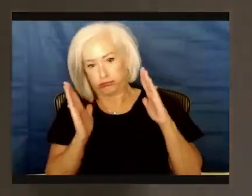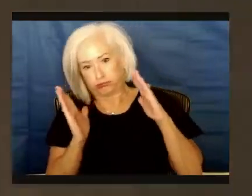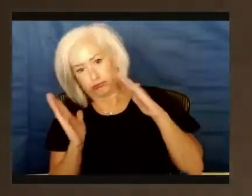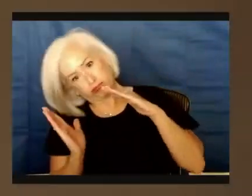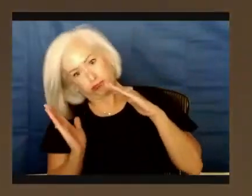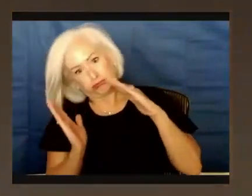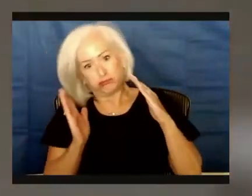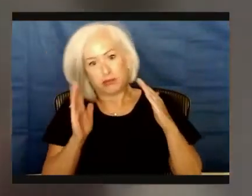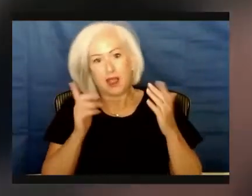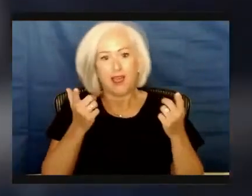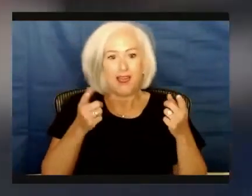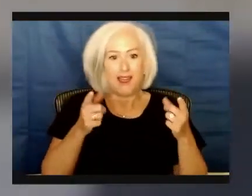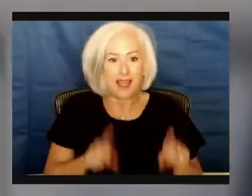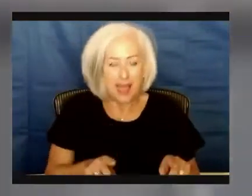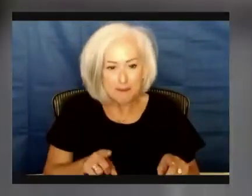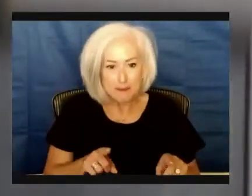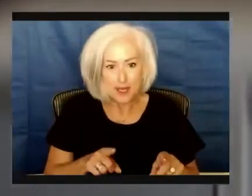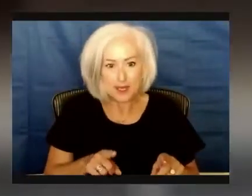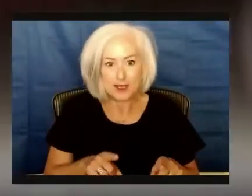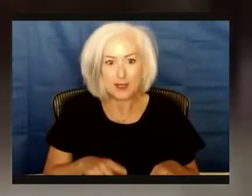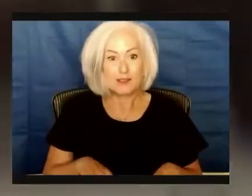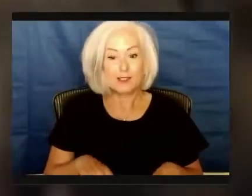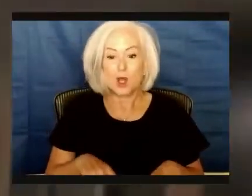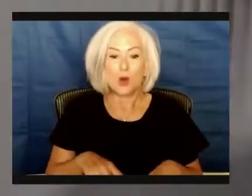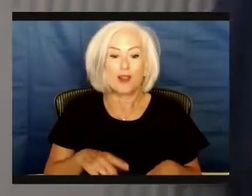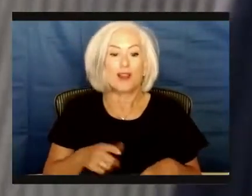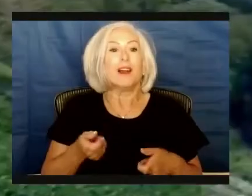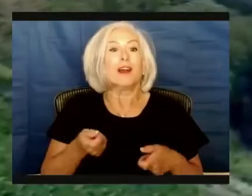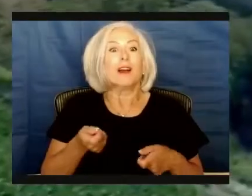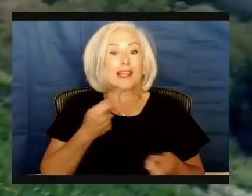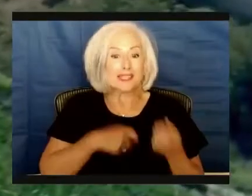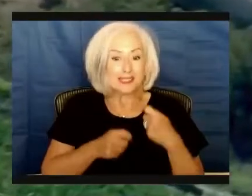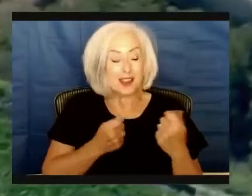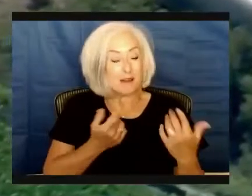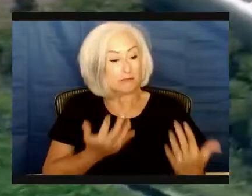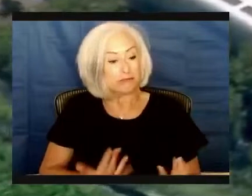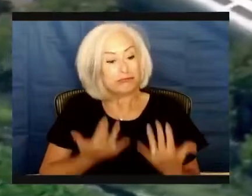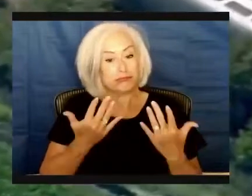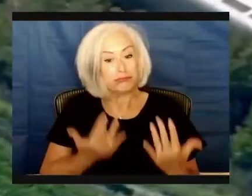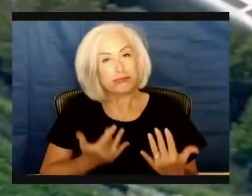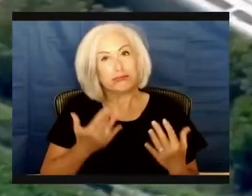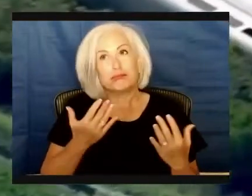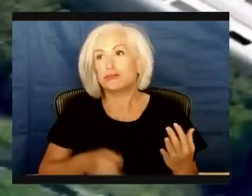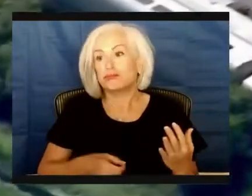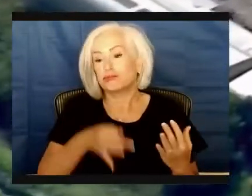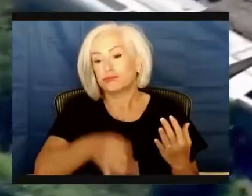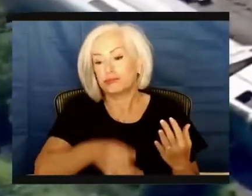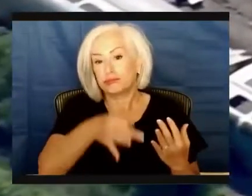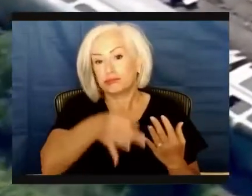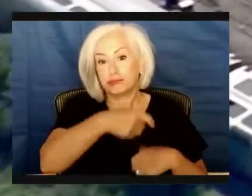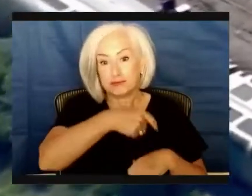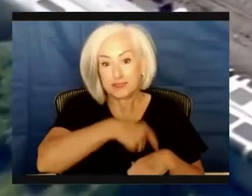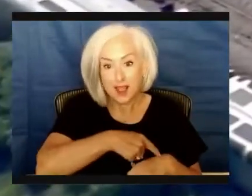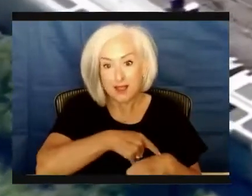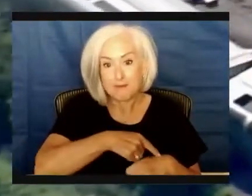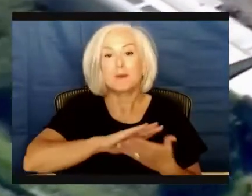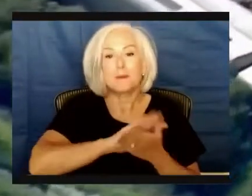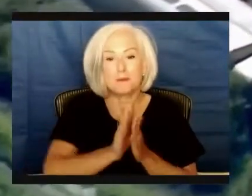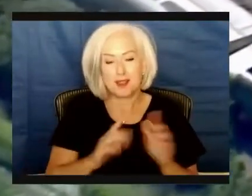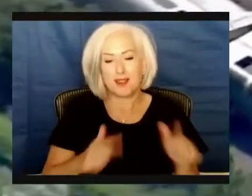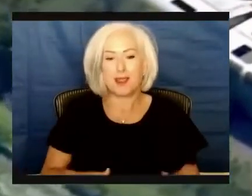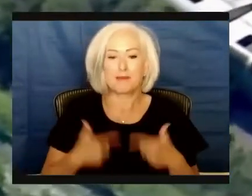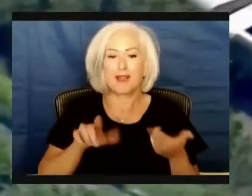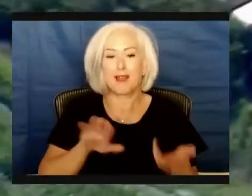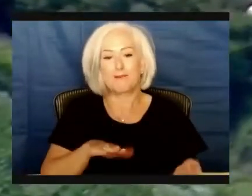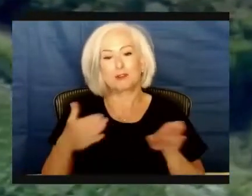that this went from like a delay to a life or death situation. Yeah. Man, that has to